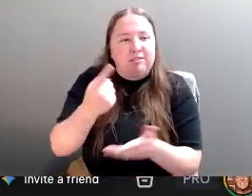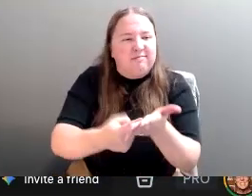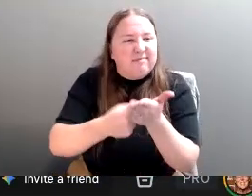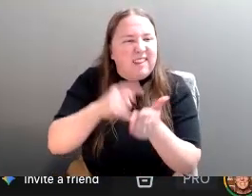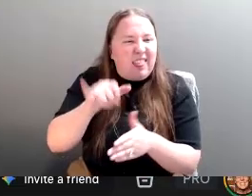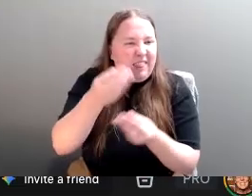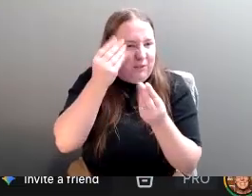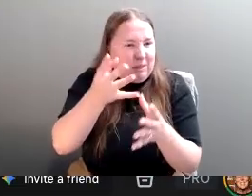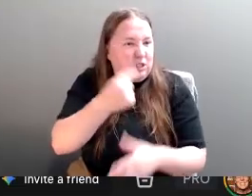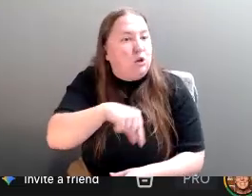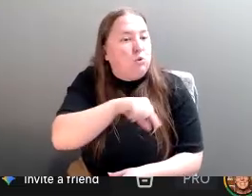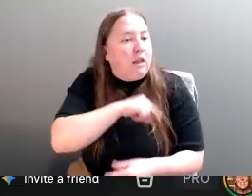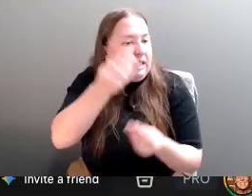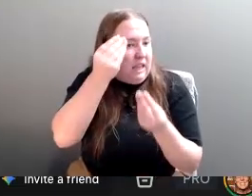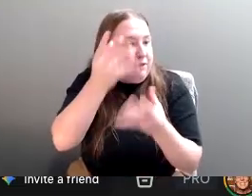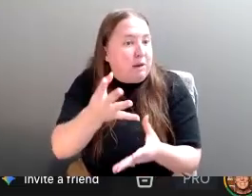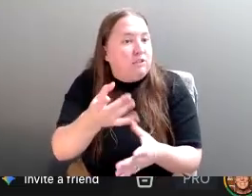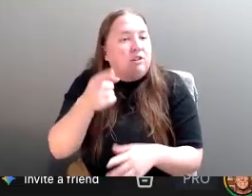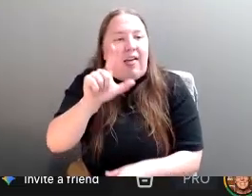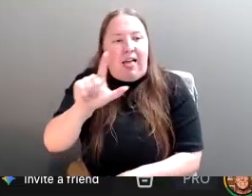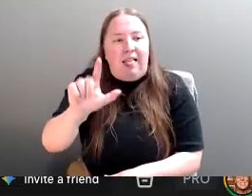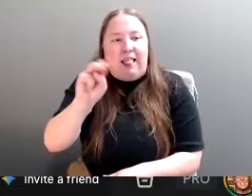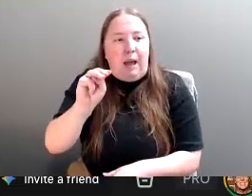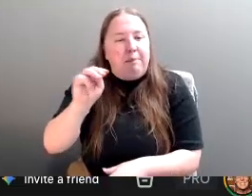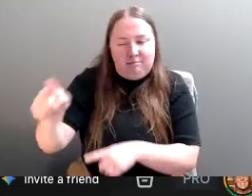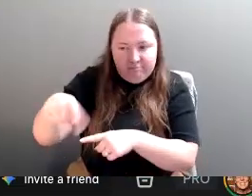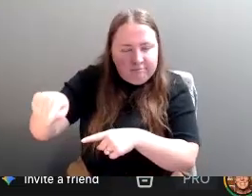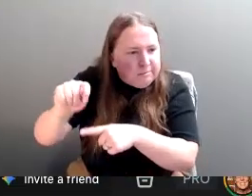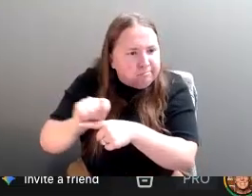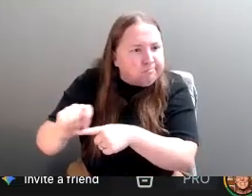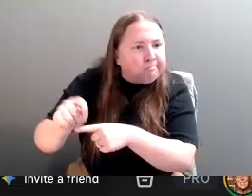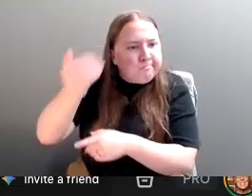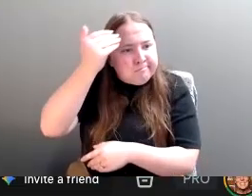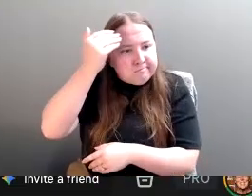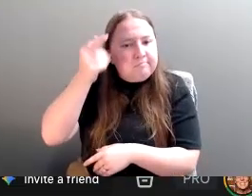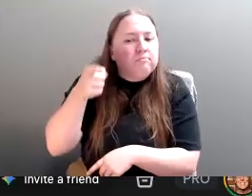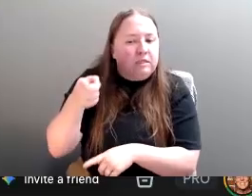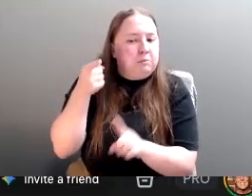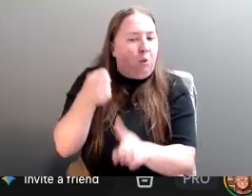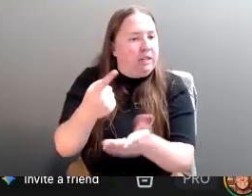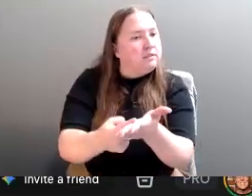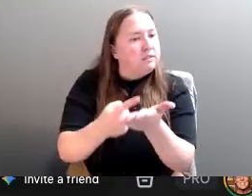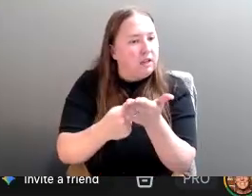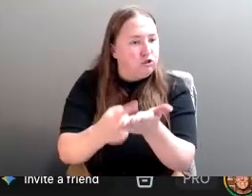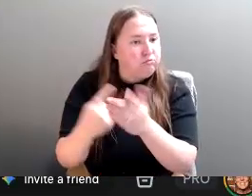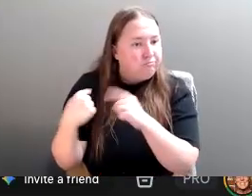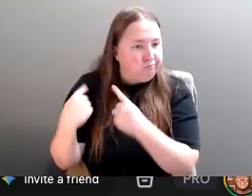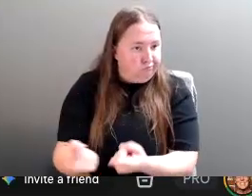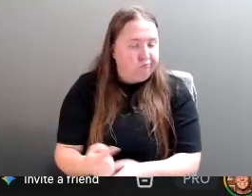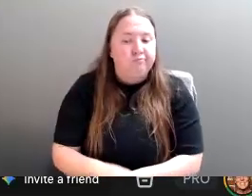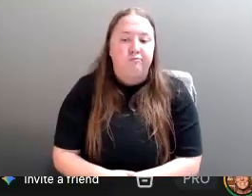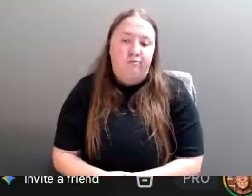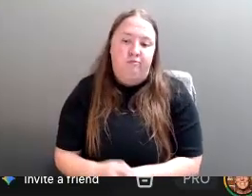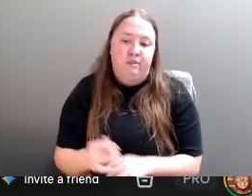the information, the Yeah. quality of the information that the LLMs have been trained on. This has definitely been a point of discussion, right? Because there's